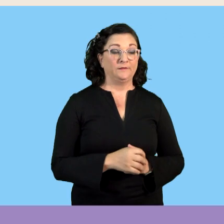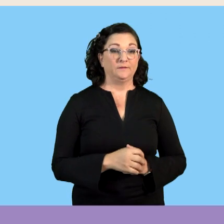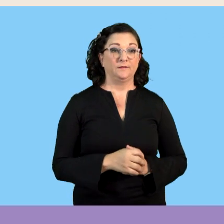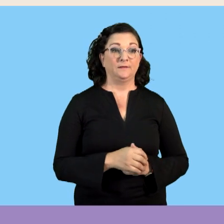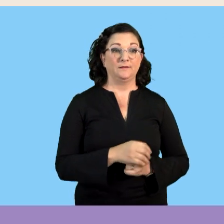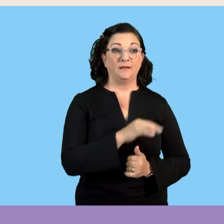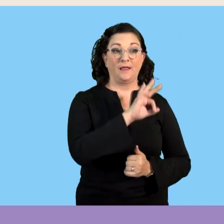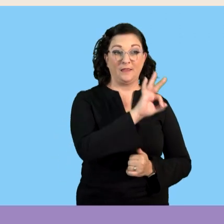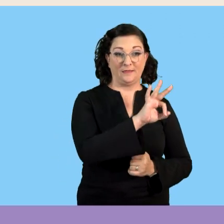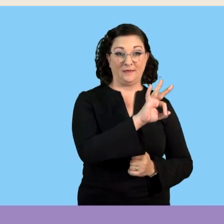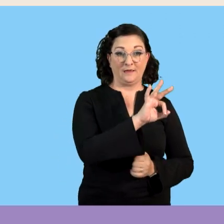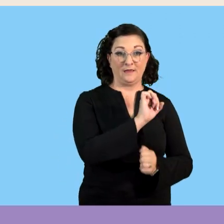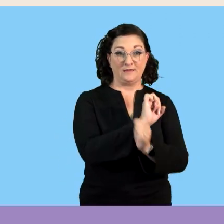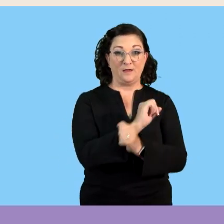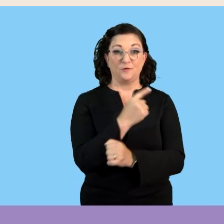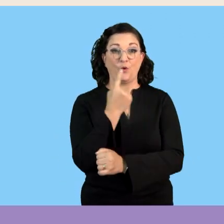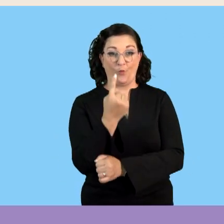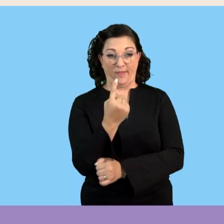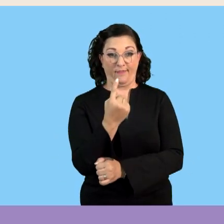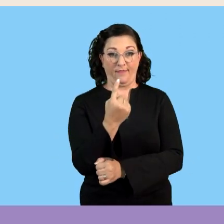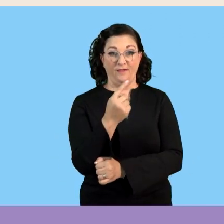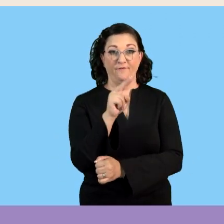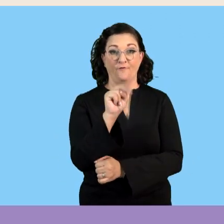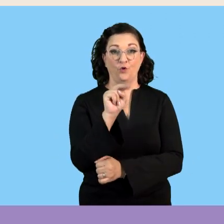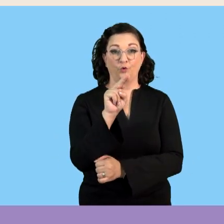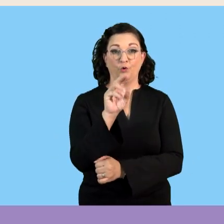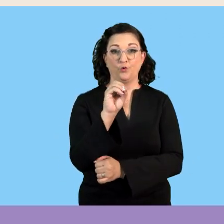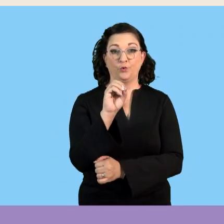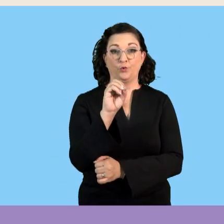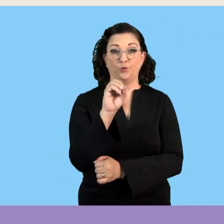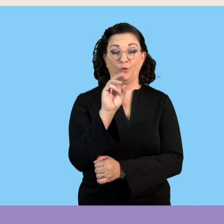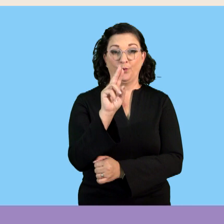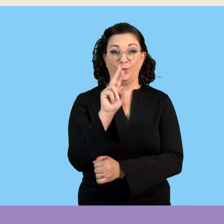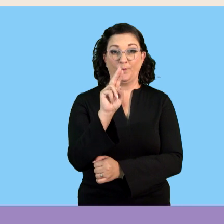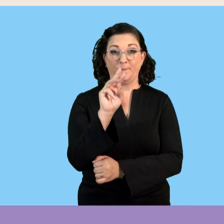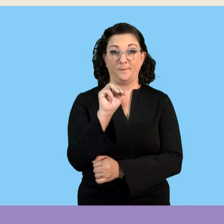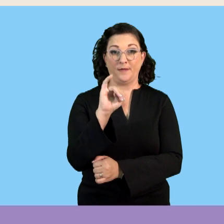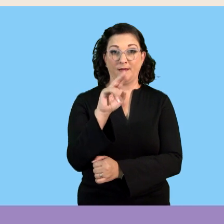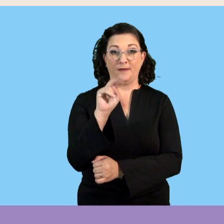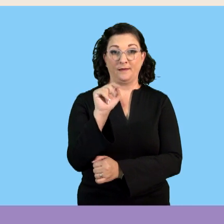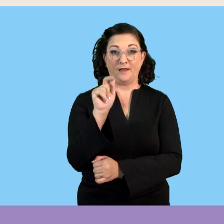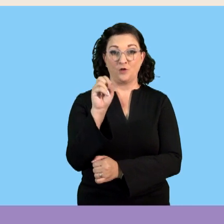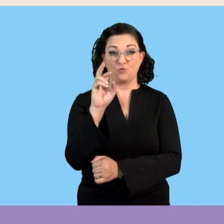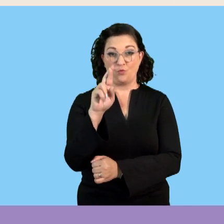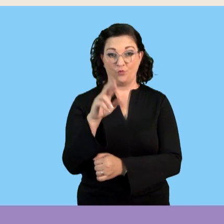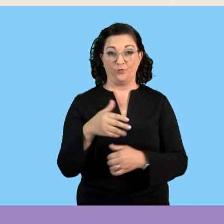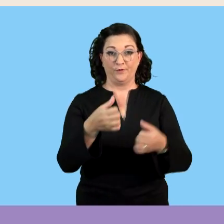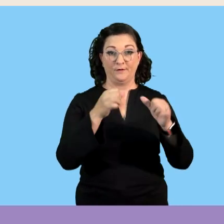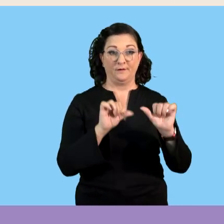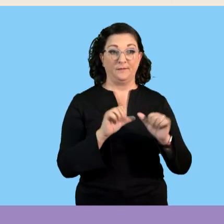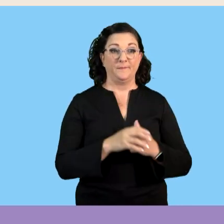with the numerator, so we have 3 times 1, which gives you 3. And we multiply